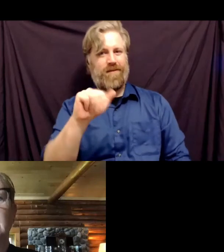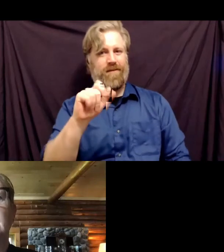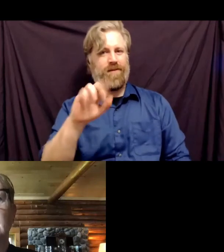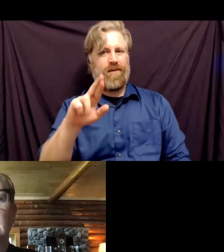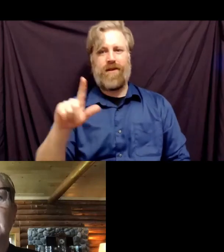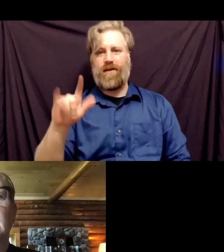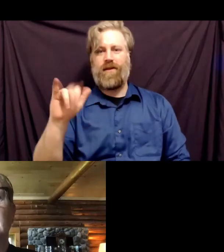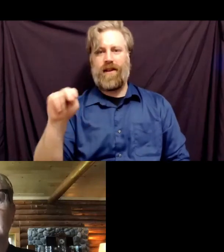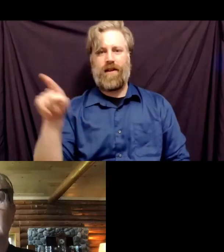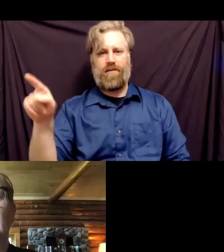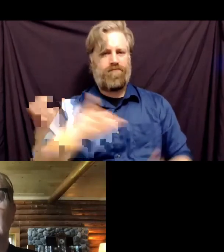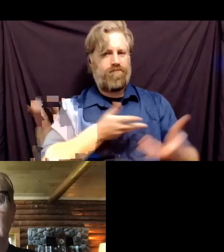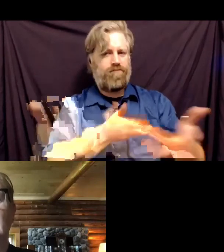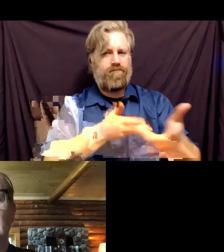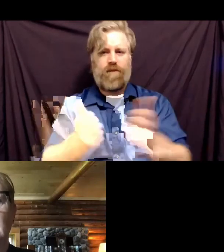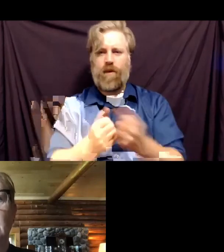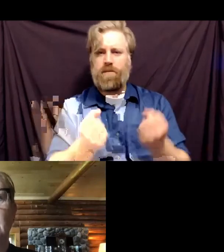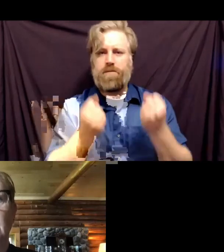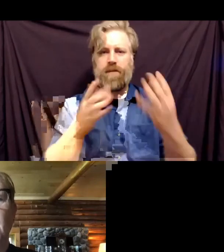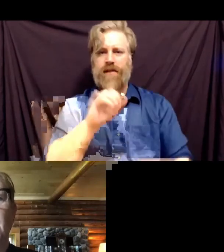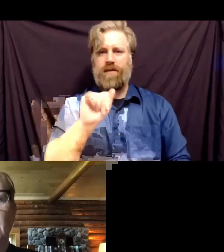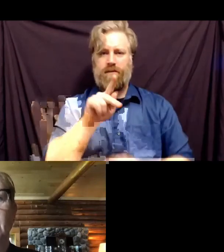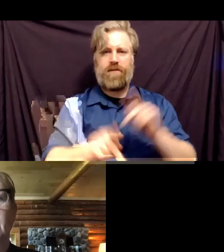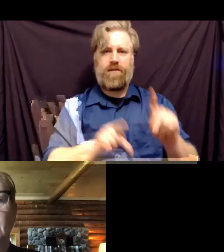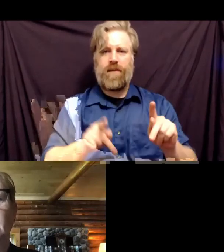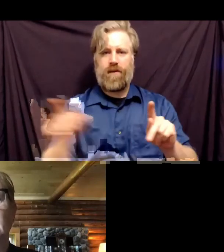disabilities, and personally too, where